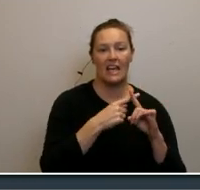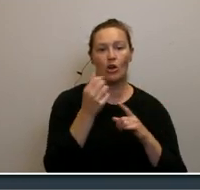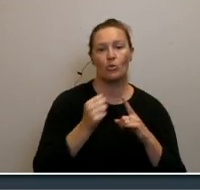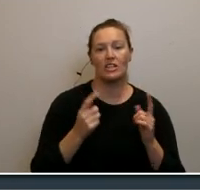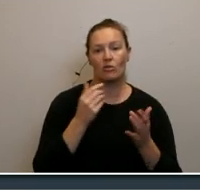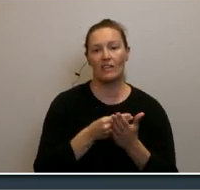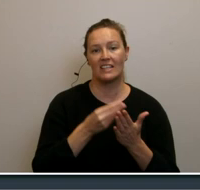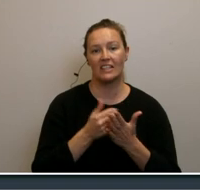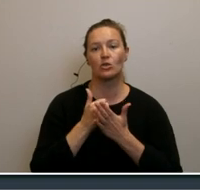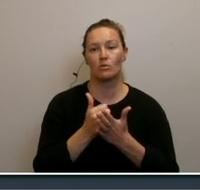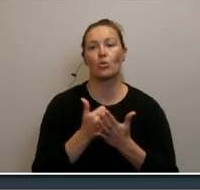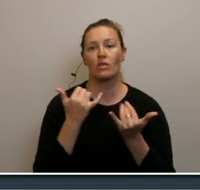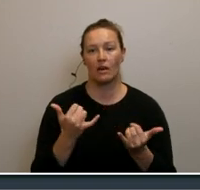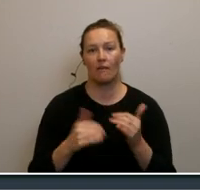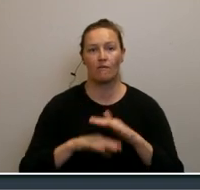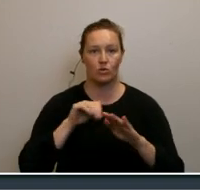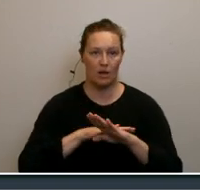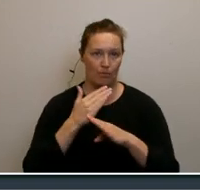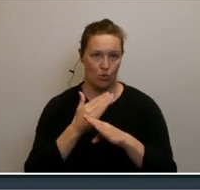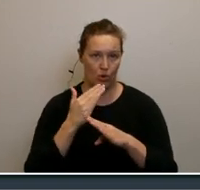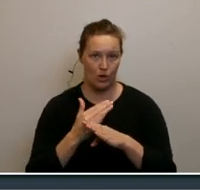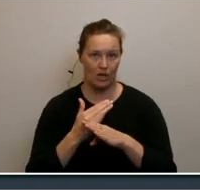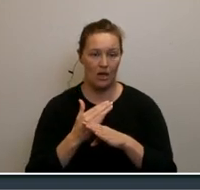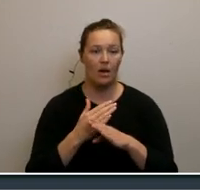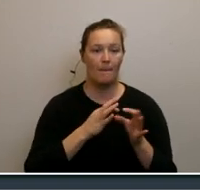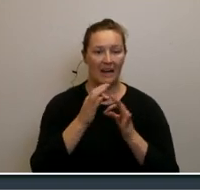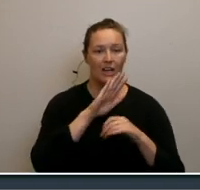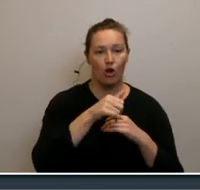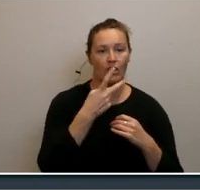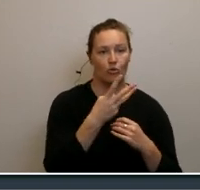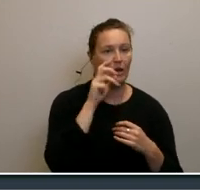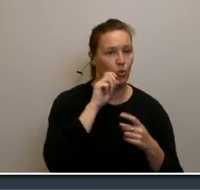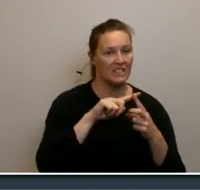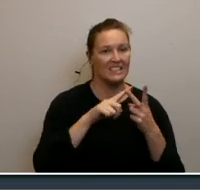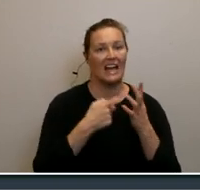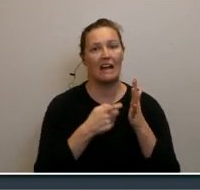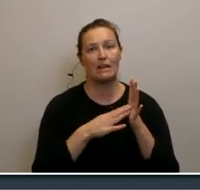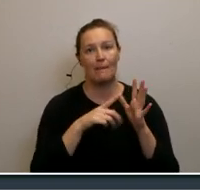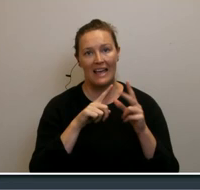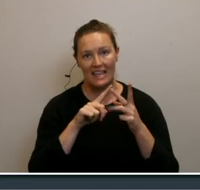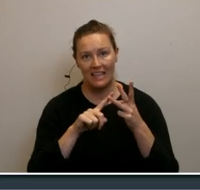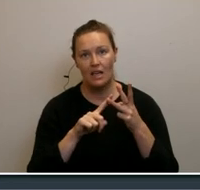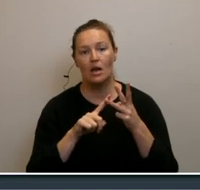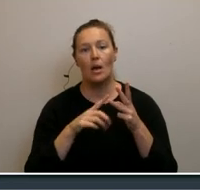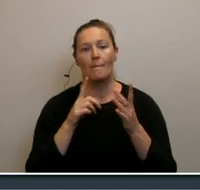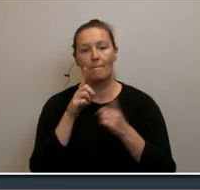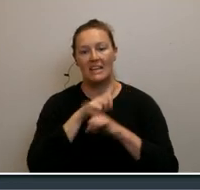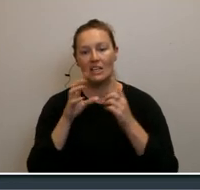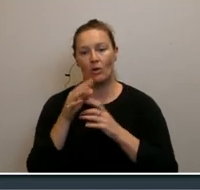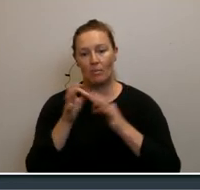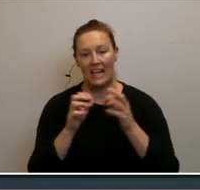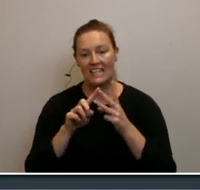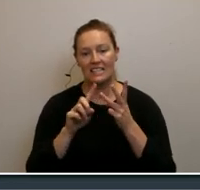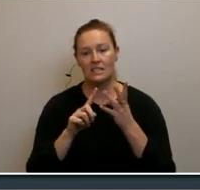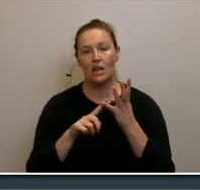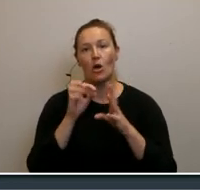current full-time work allocated to planning around three waters, RMA matters, meetings with planners, projects,